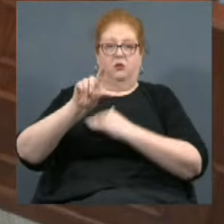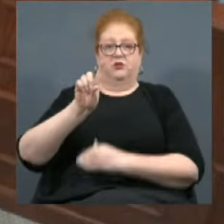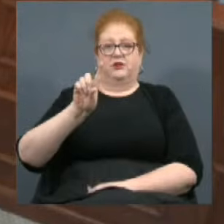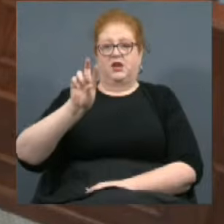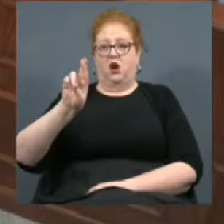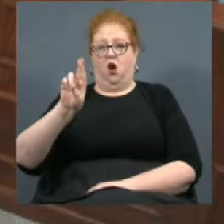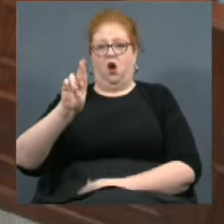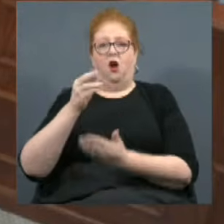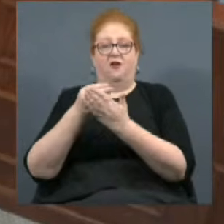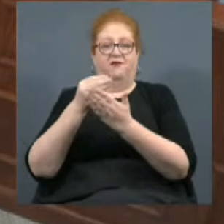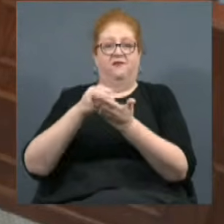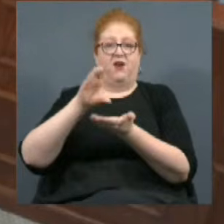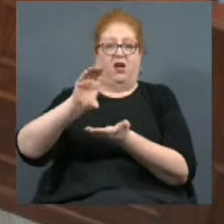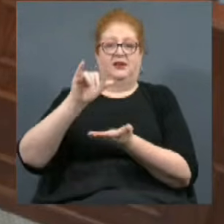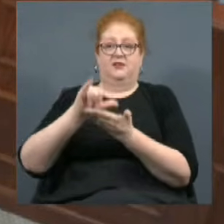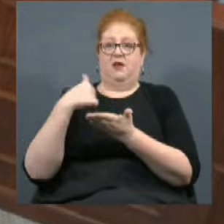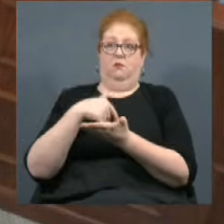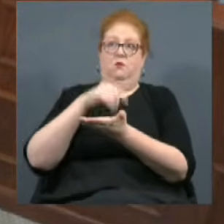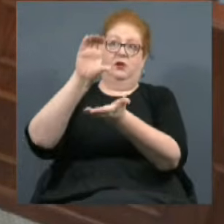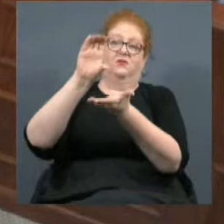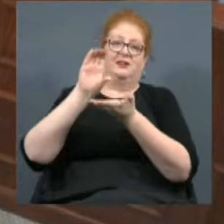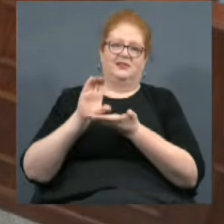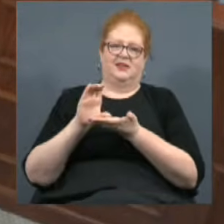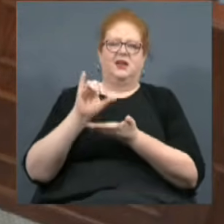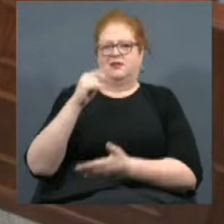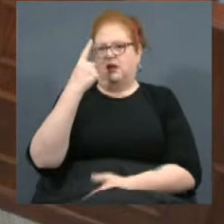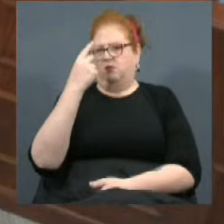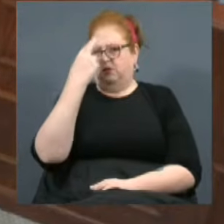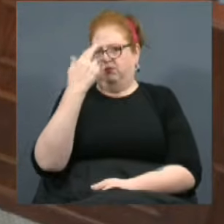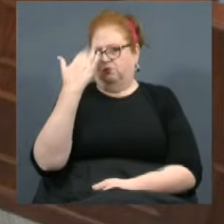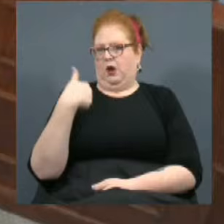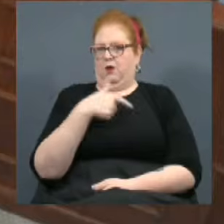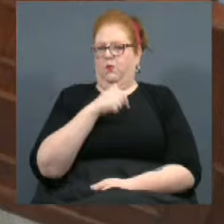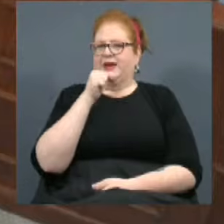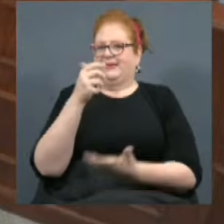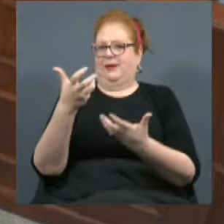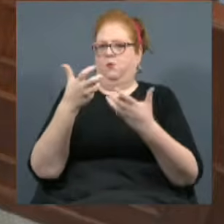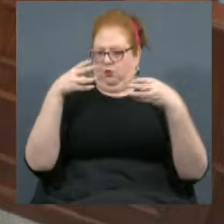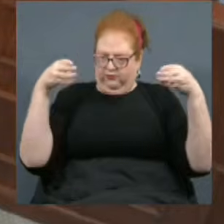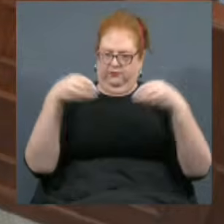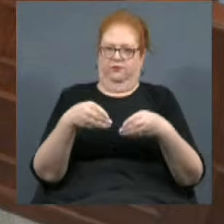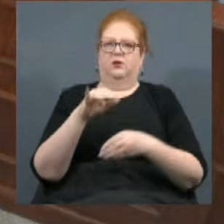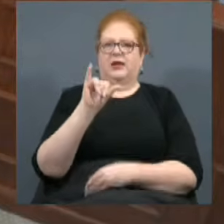that we received, that was one of the reasons why we didn't want to go so heavy on infrastructure,